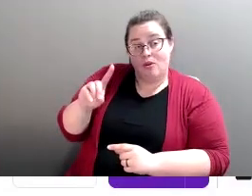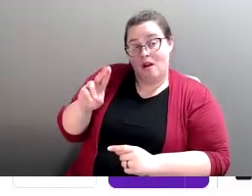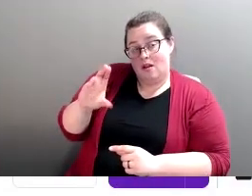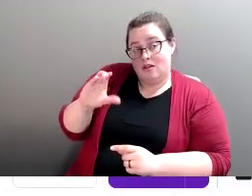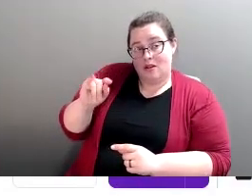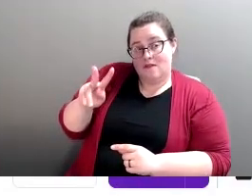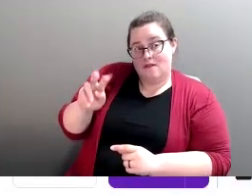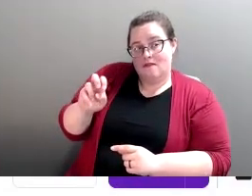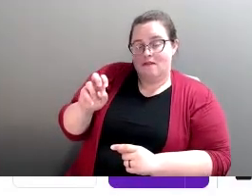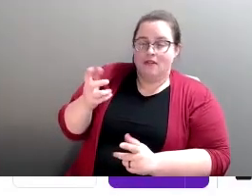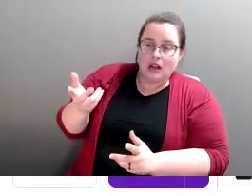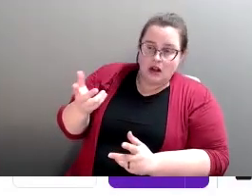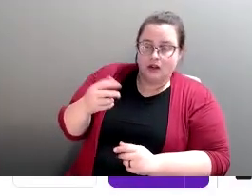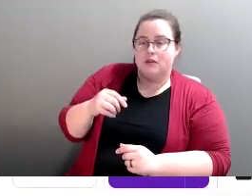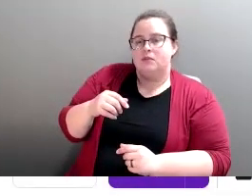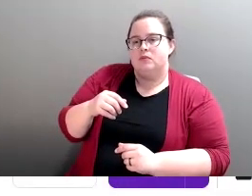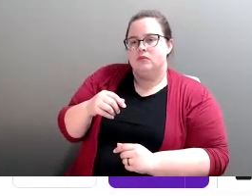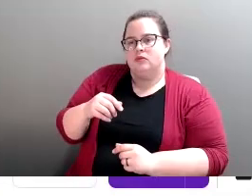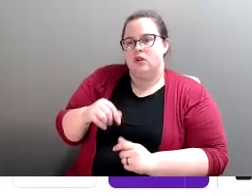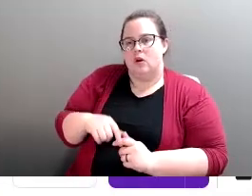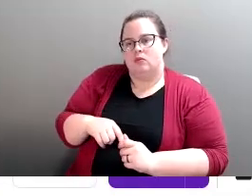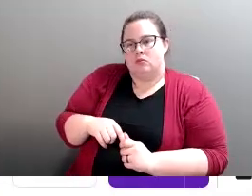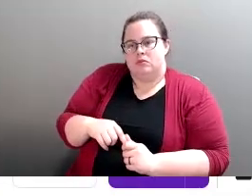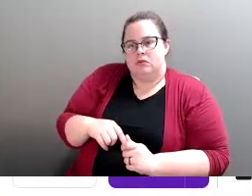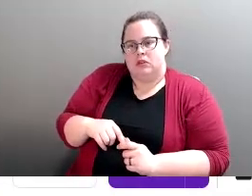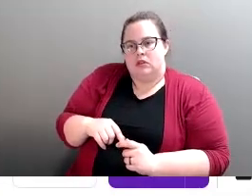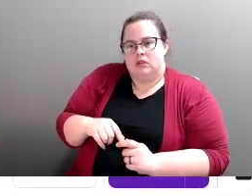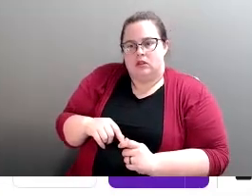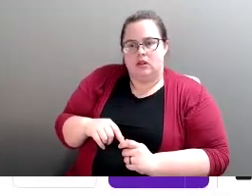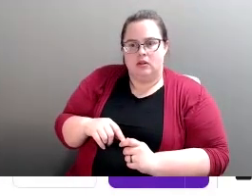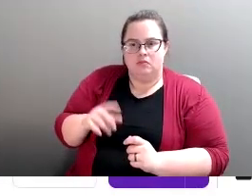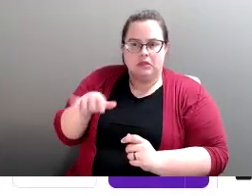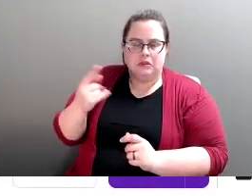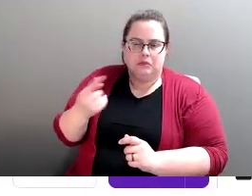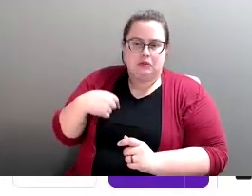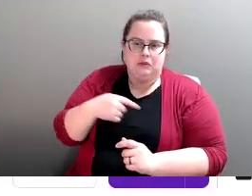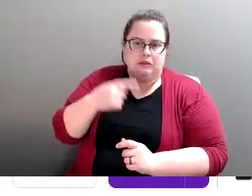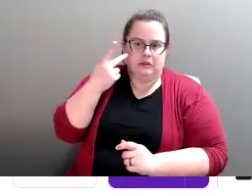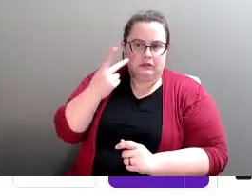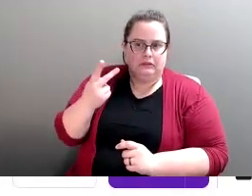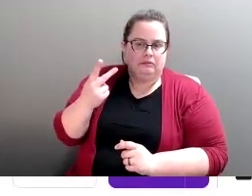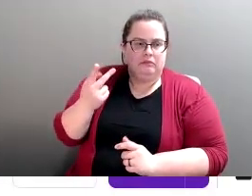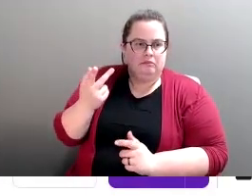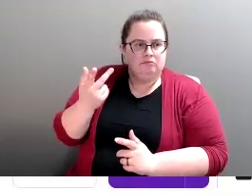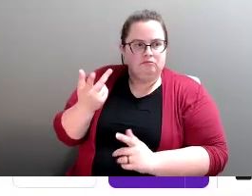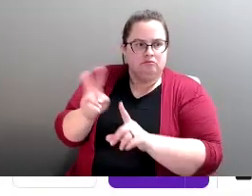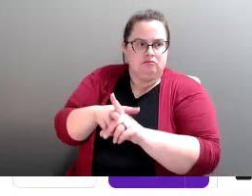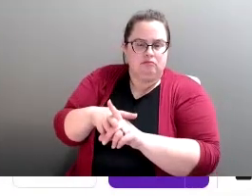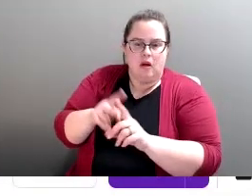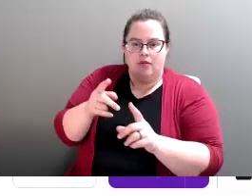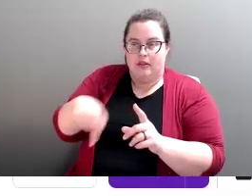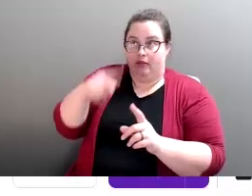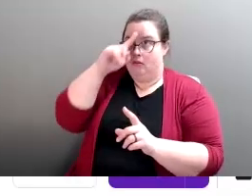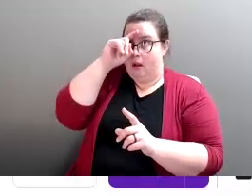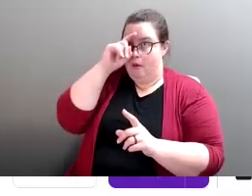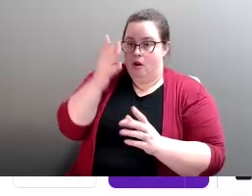how can we do that? And that's something that we definitely see already implemented. I had a plan over the summer to actually